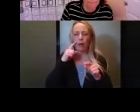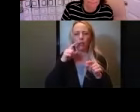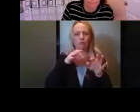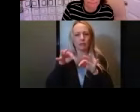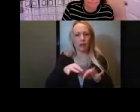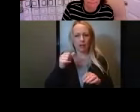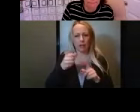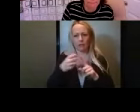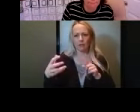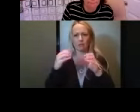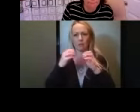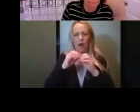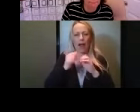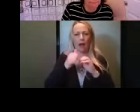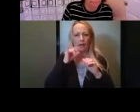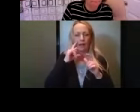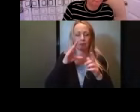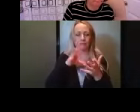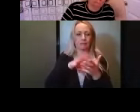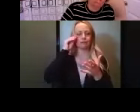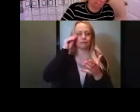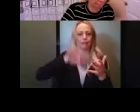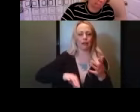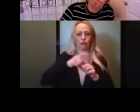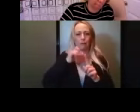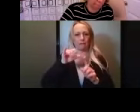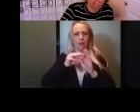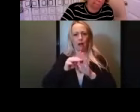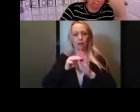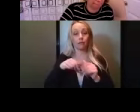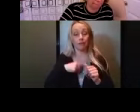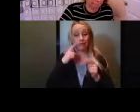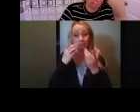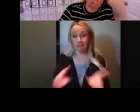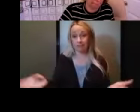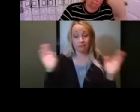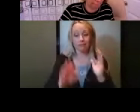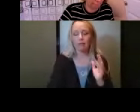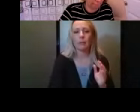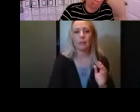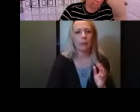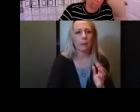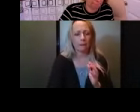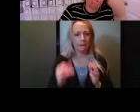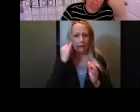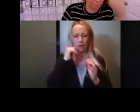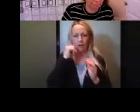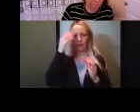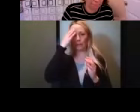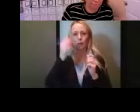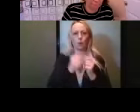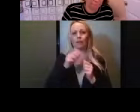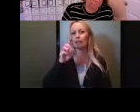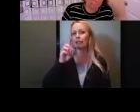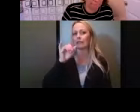insights that can be gained from this type of modeling. But to give a high-level overview for those not familiar with diffusion MRI of what these measures